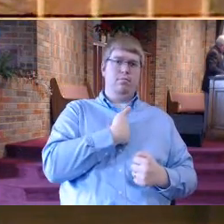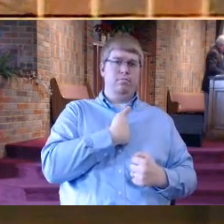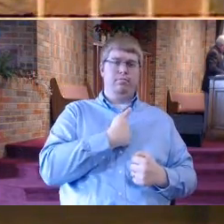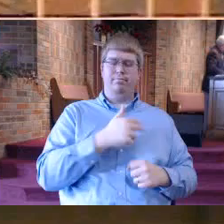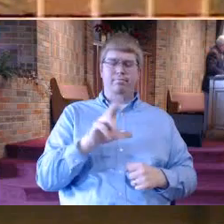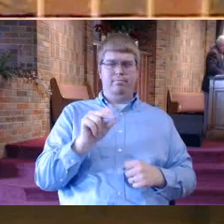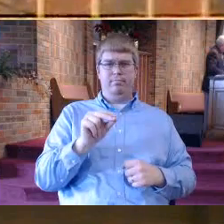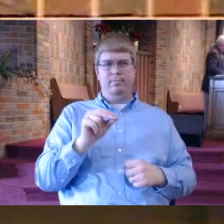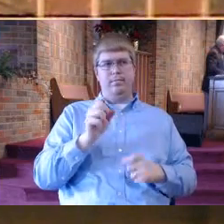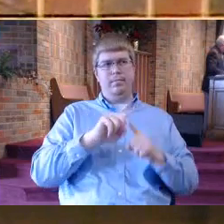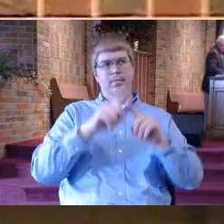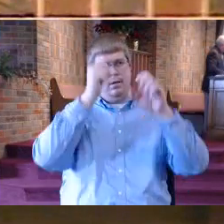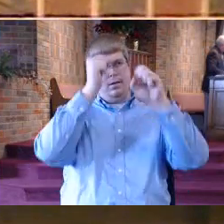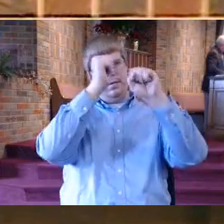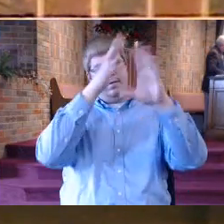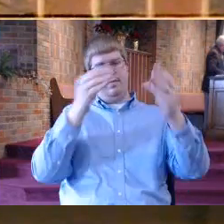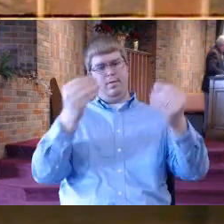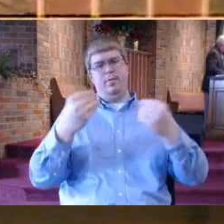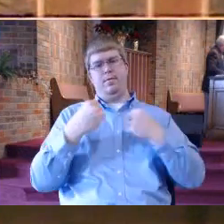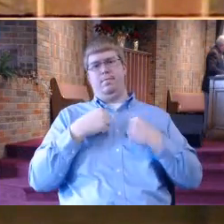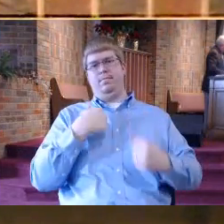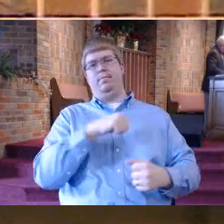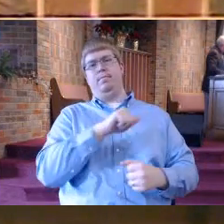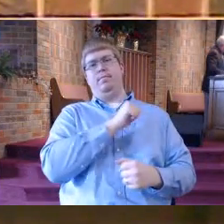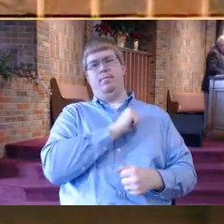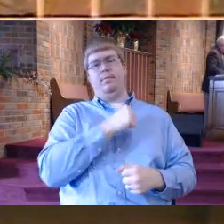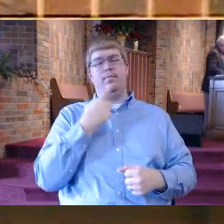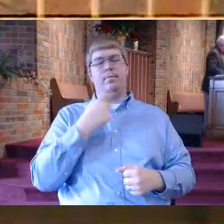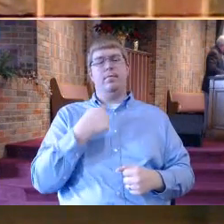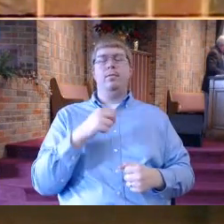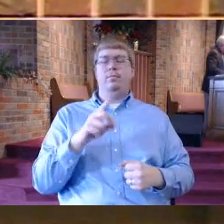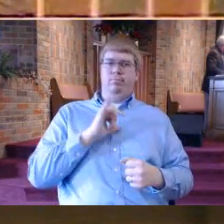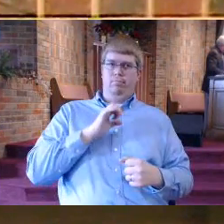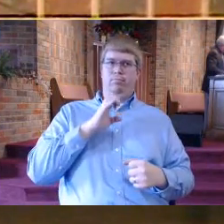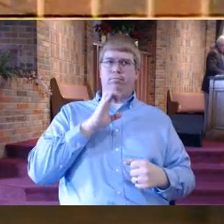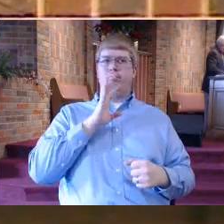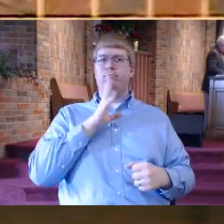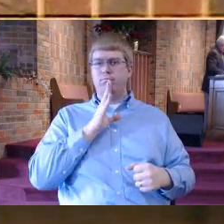me a command what I should say and what I should speak.